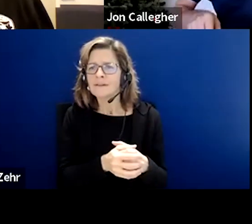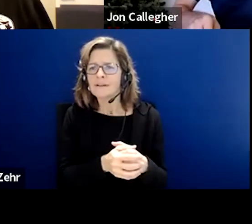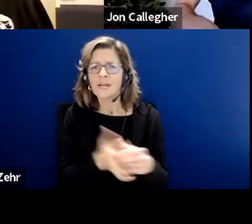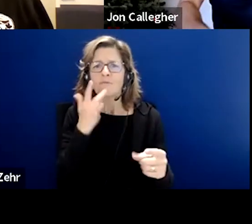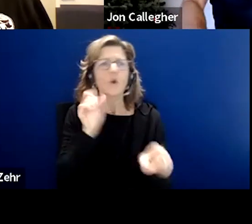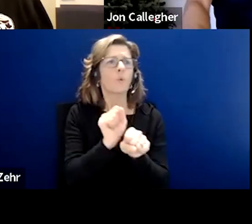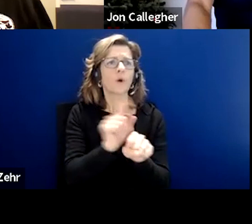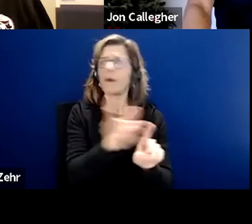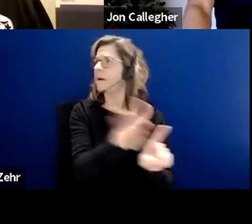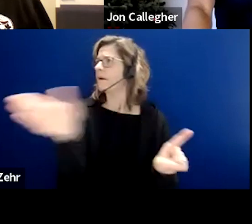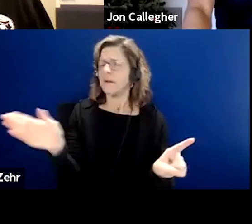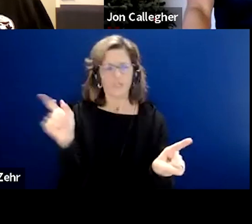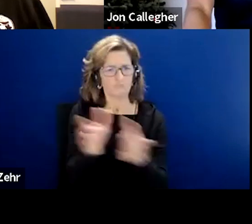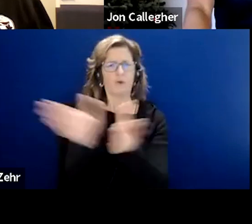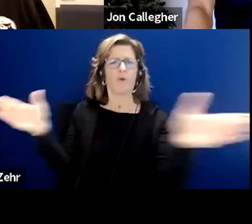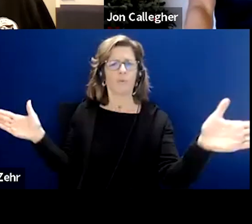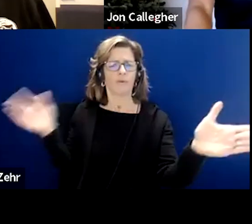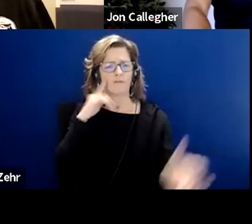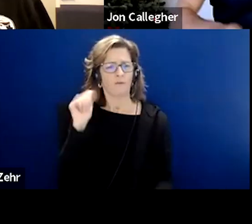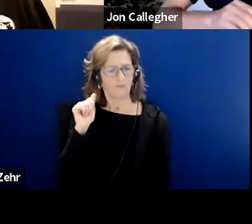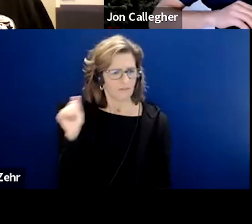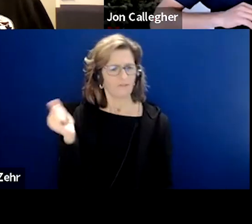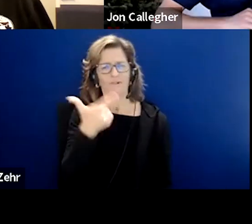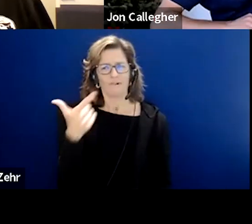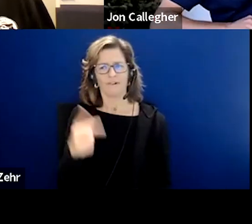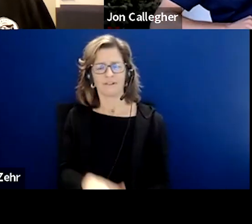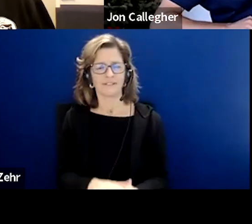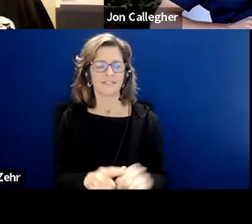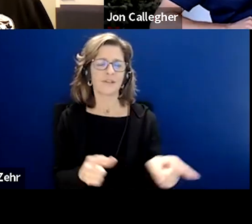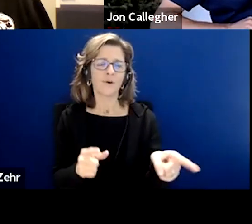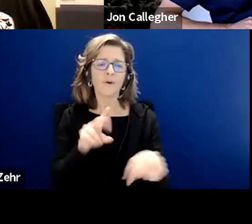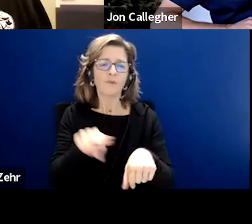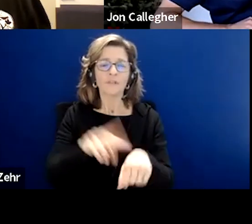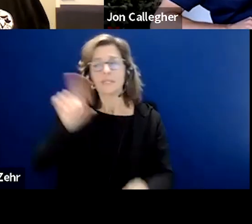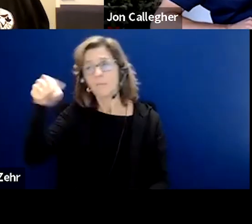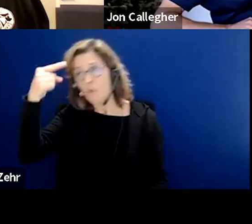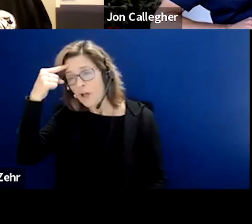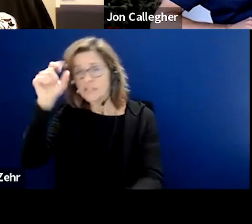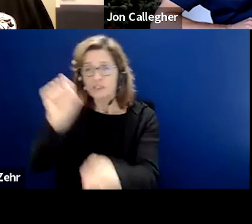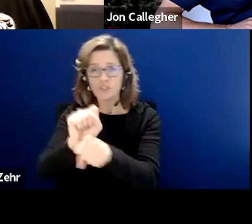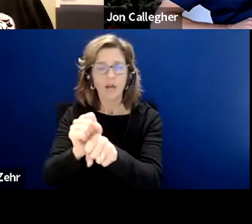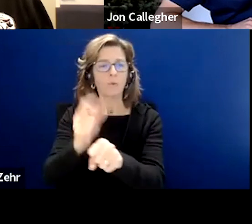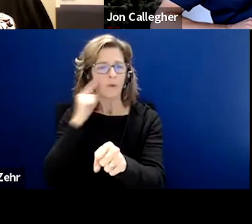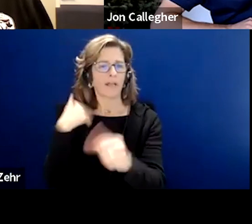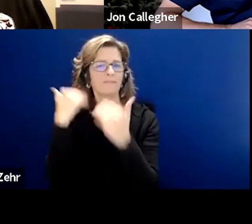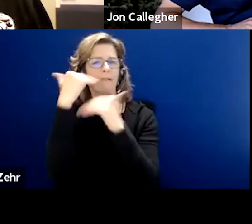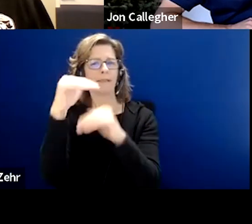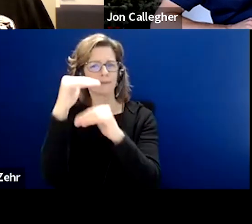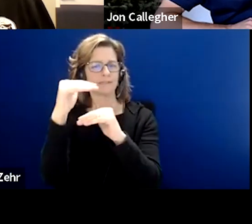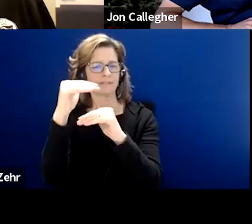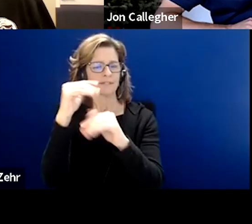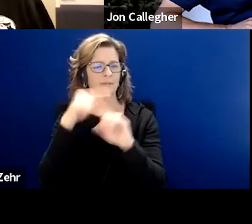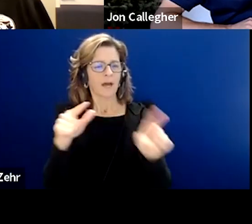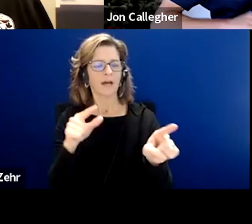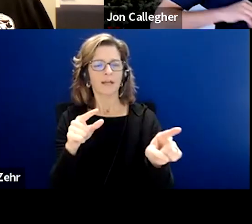ability and any employer, there's going to be limitations. So I'd say it's more about finding